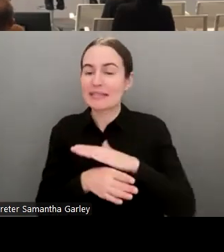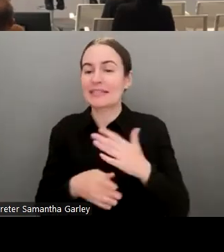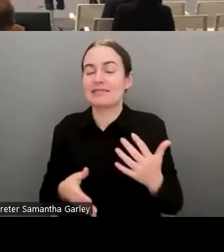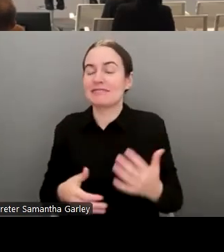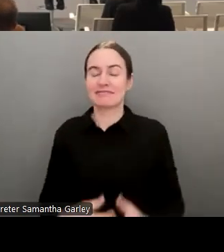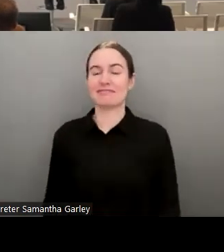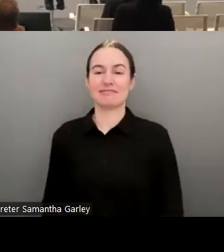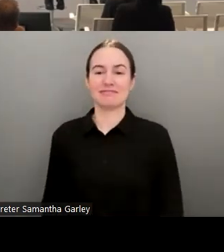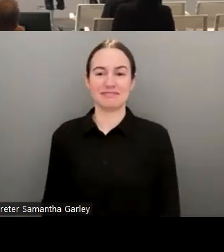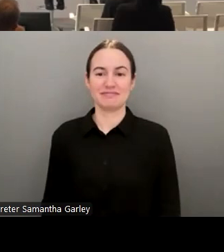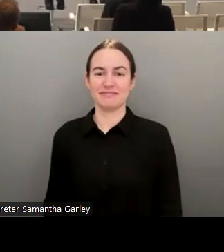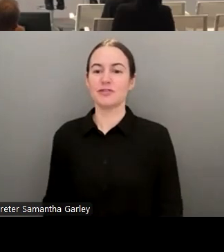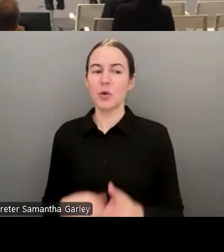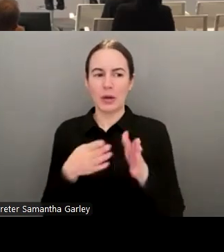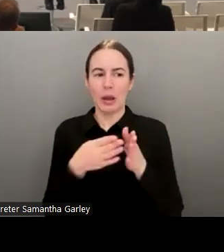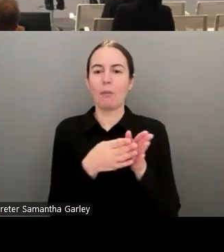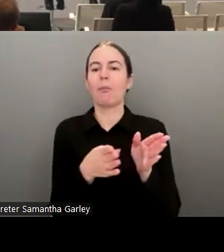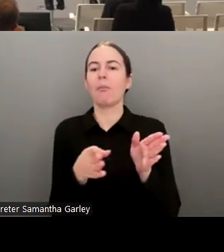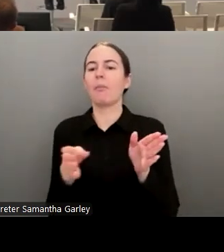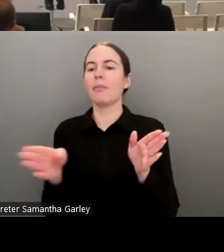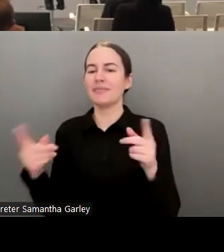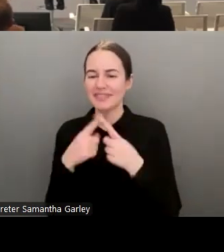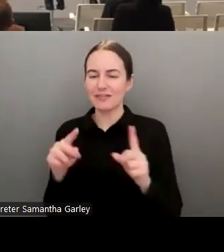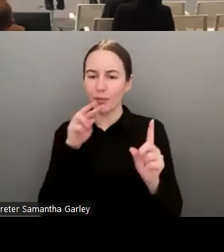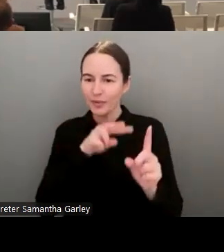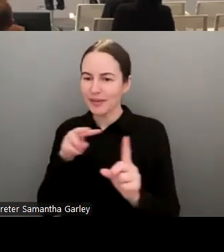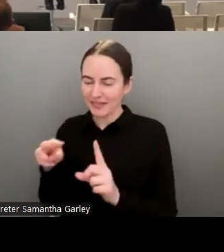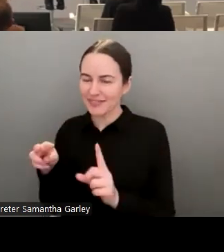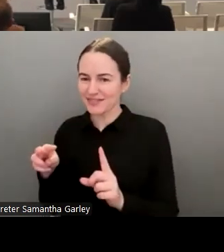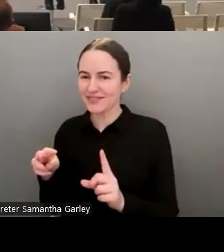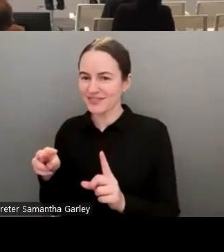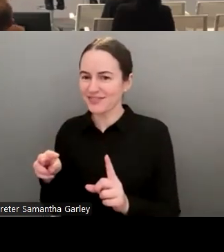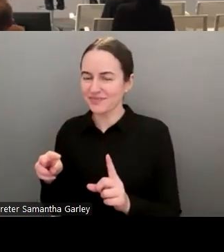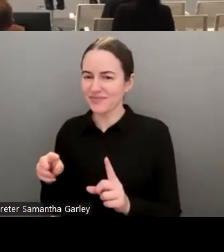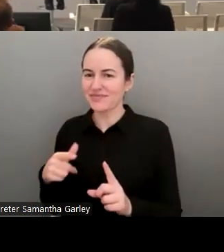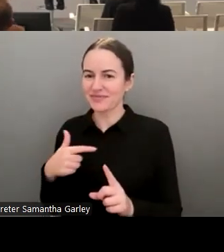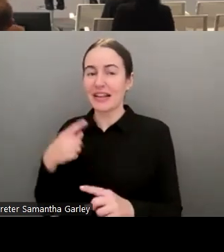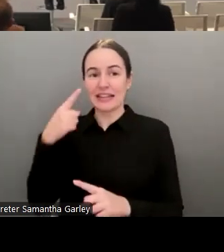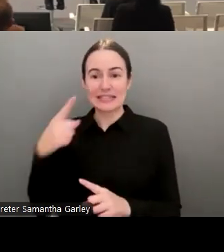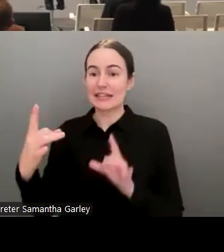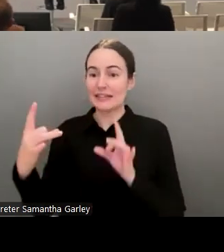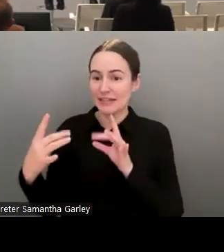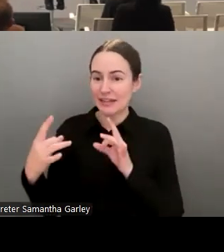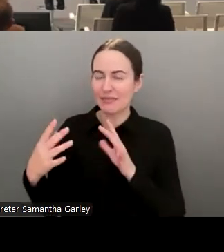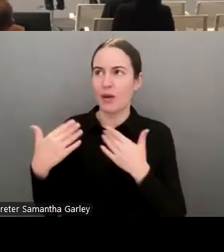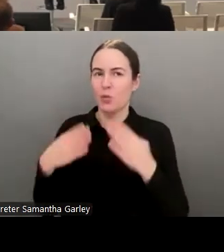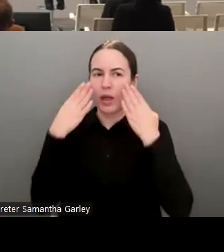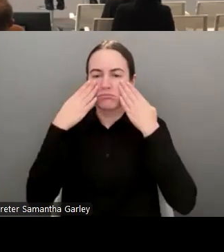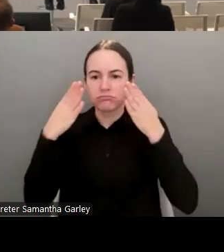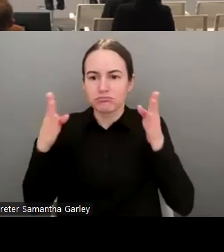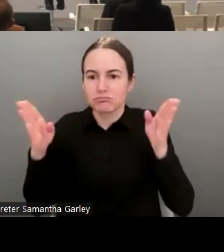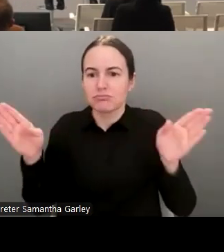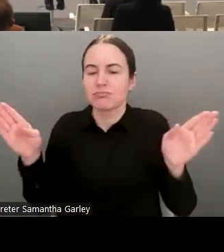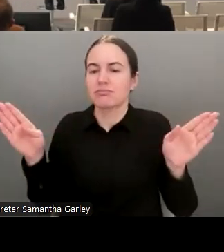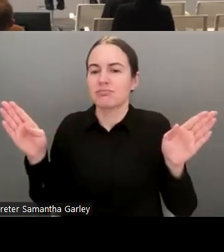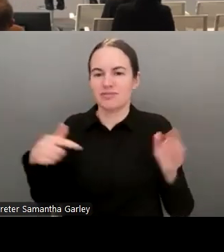I think it's broadened perspective, and I do hear the feedback, like how eye-opening it is. So I do